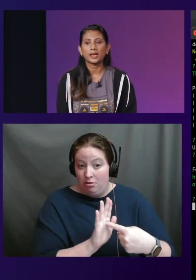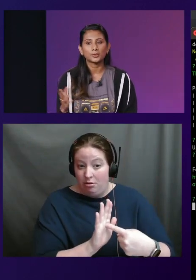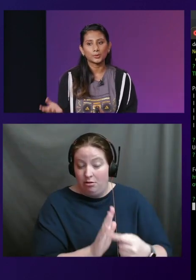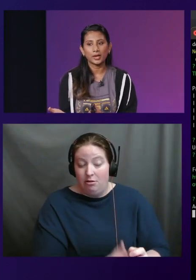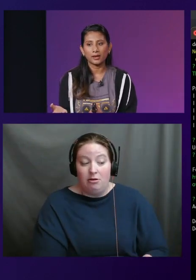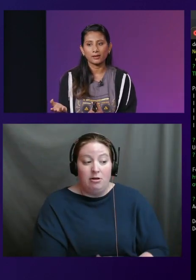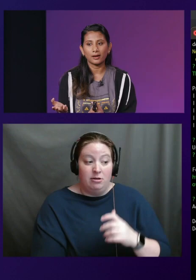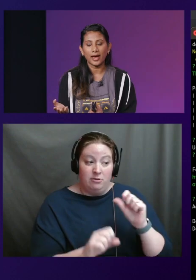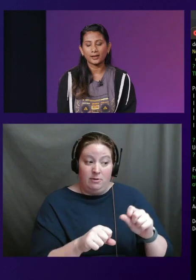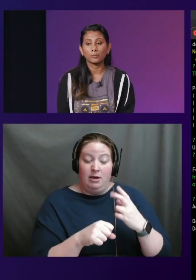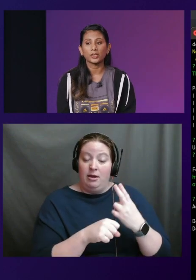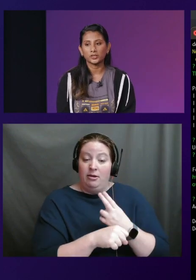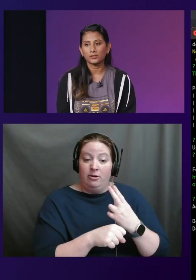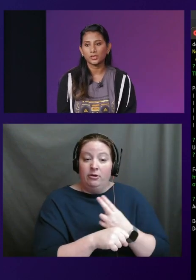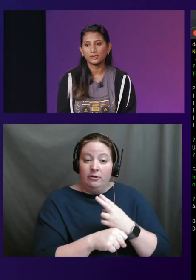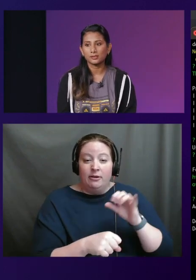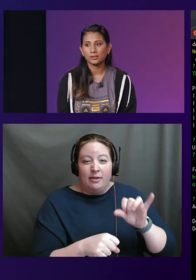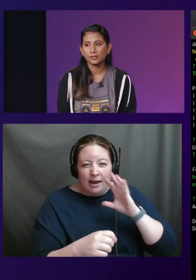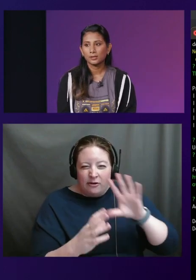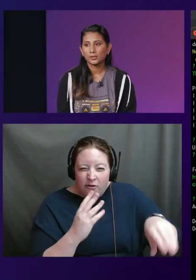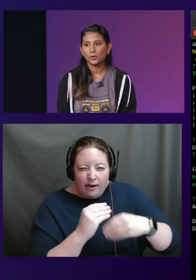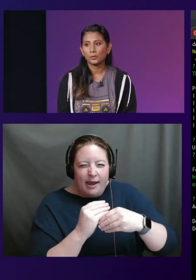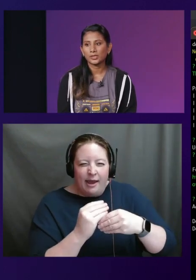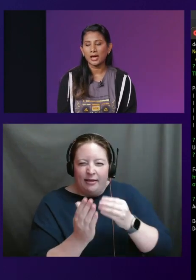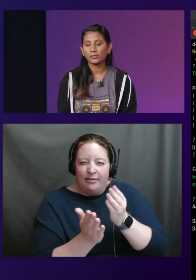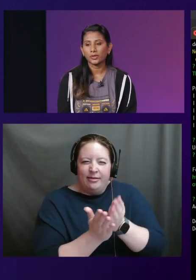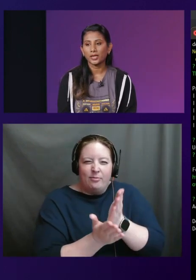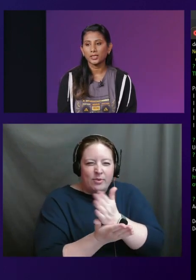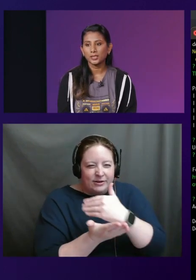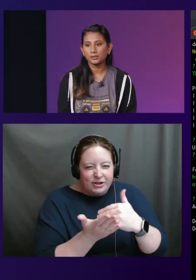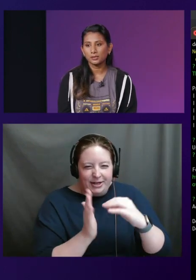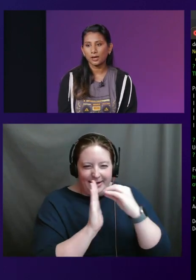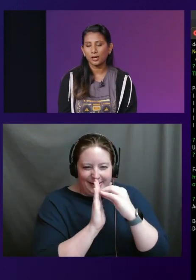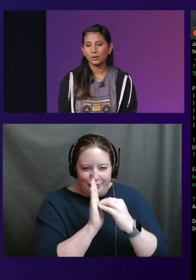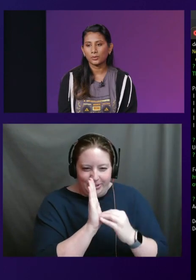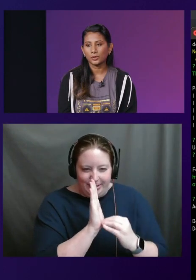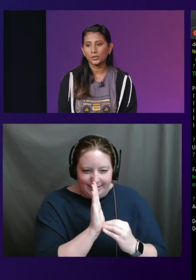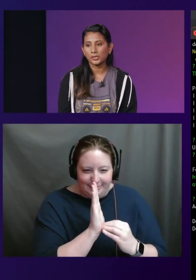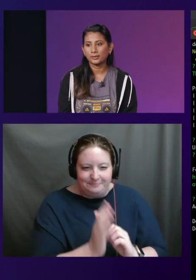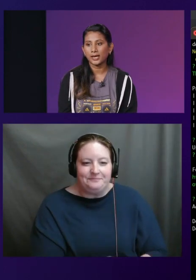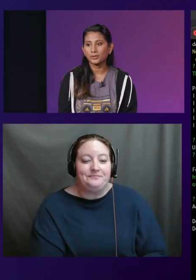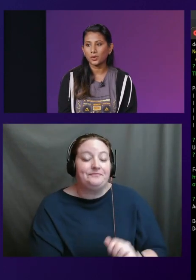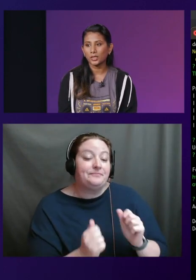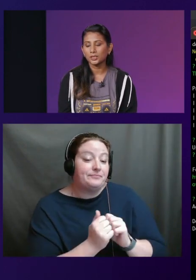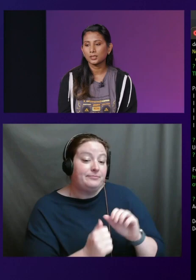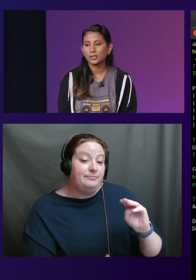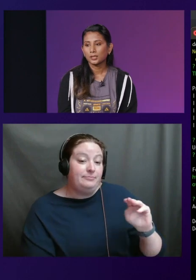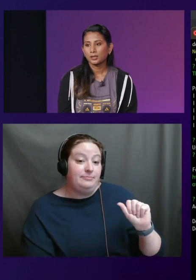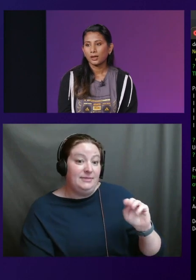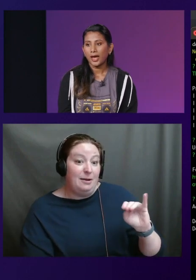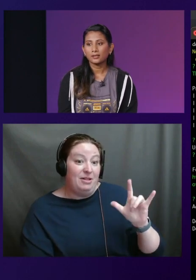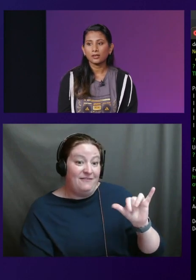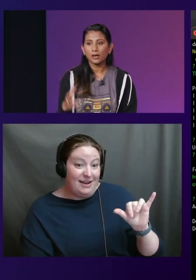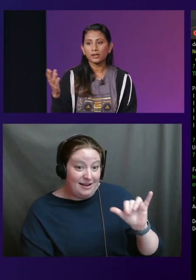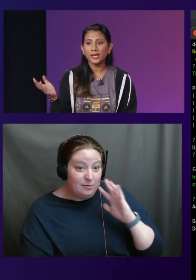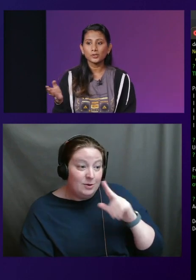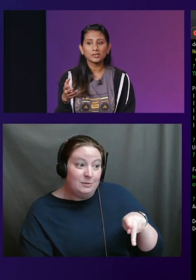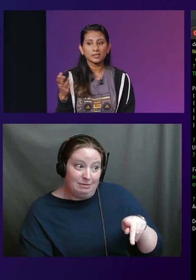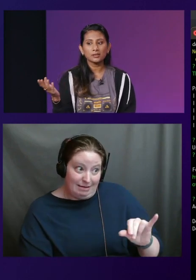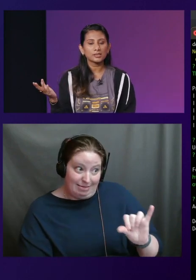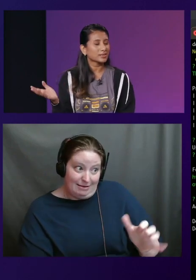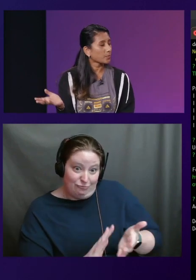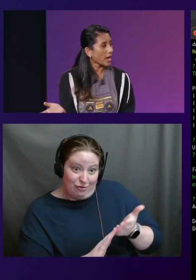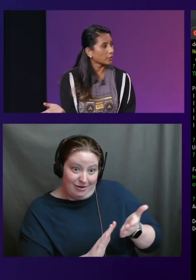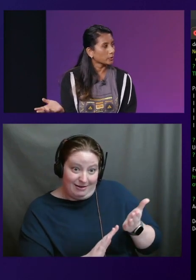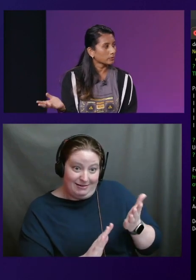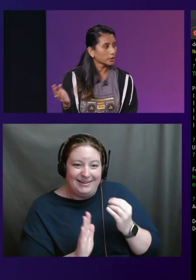use that to add our budget entries. So with Amplify init, we're going to let that run. And again, you'll see